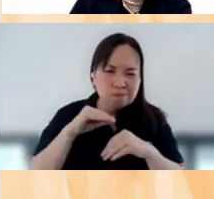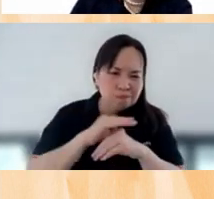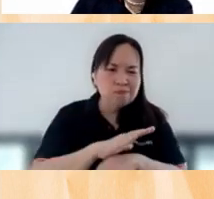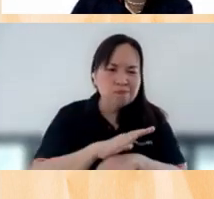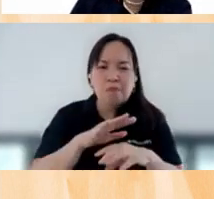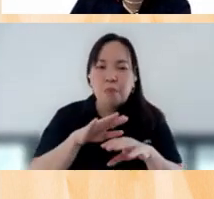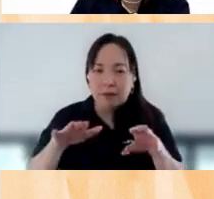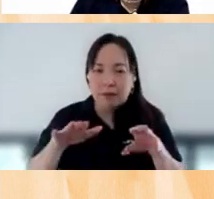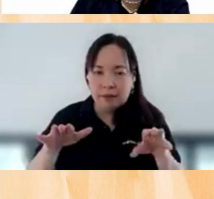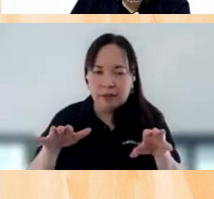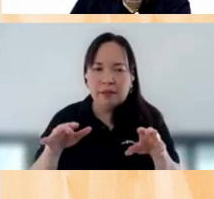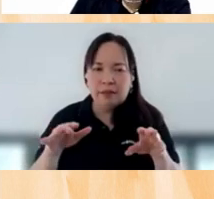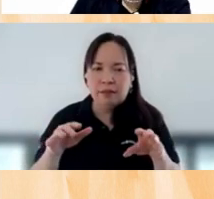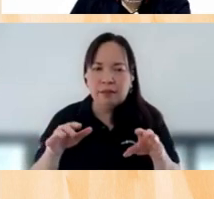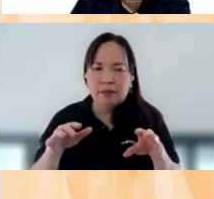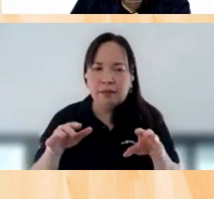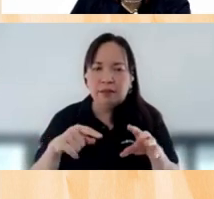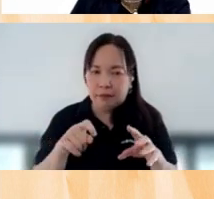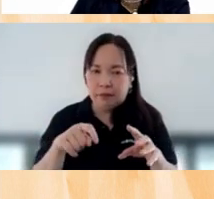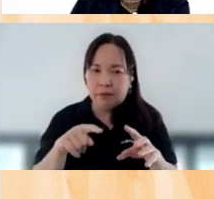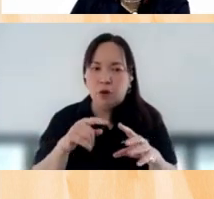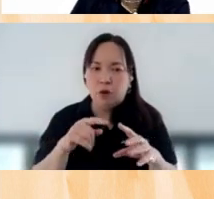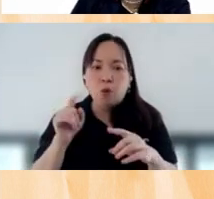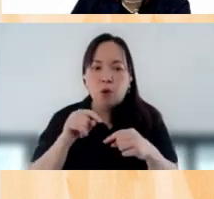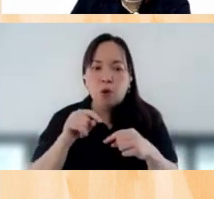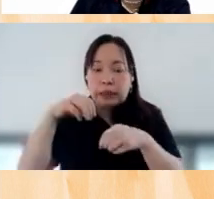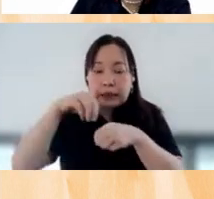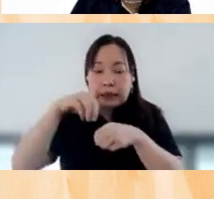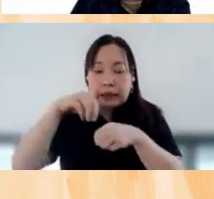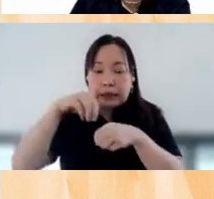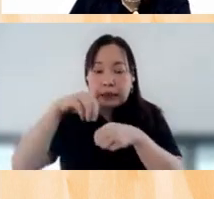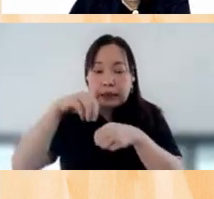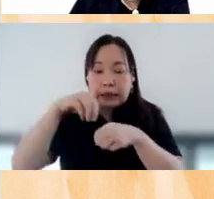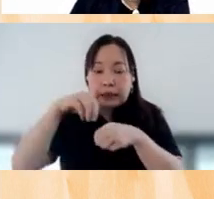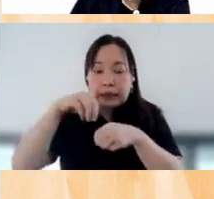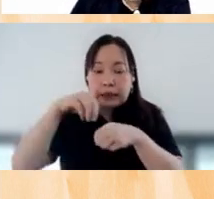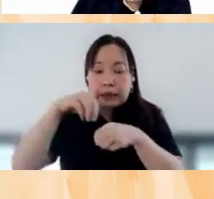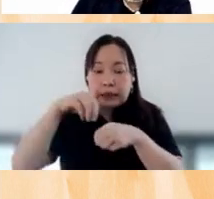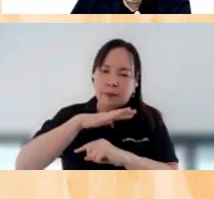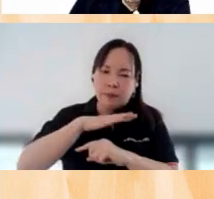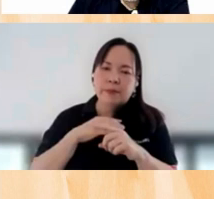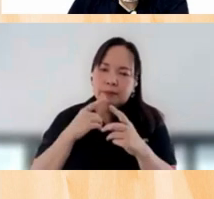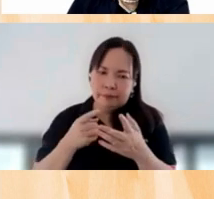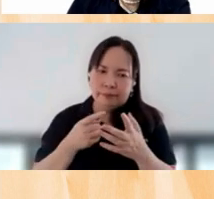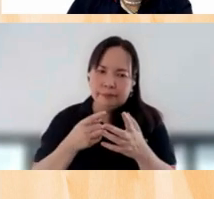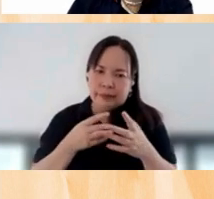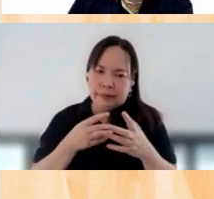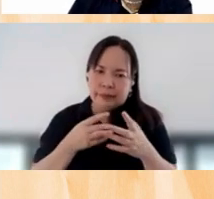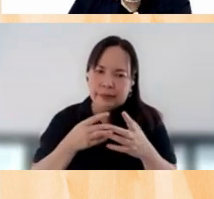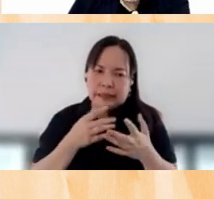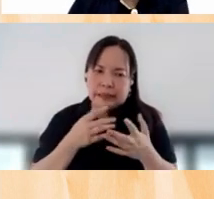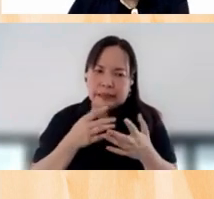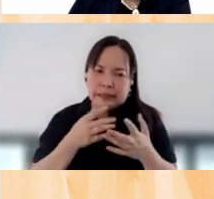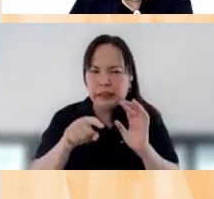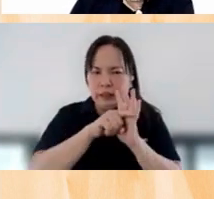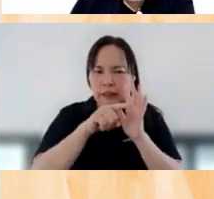example, persistent abuse, no, trauma or emotional health or emotional harm early in life. But